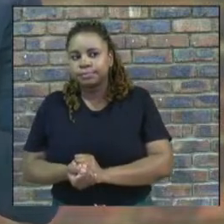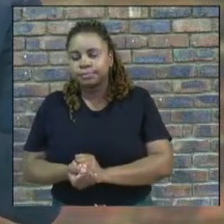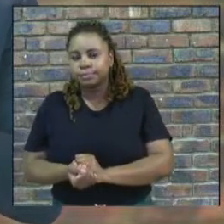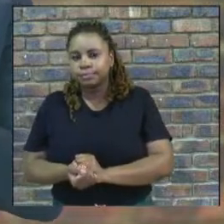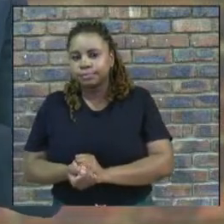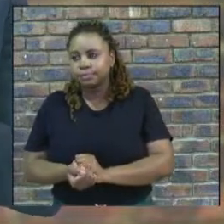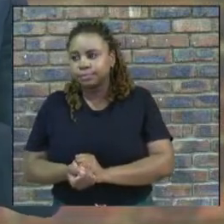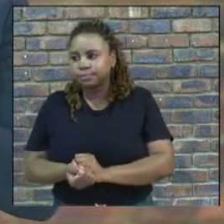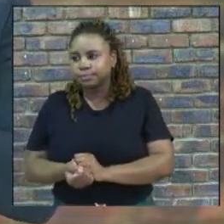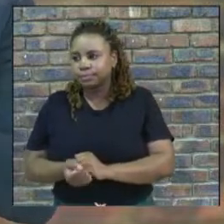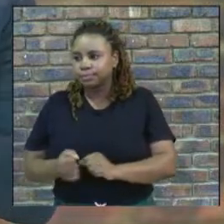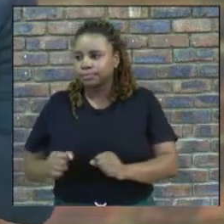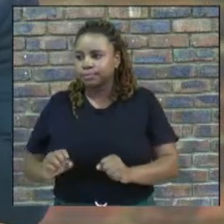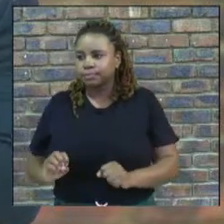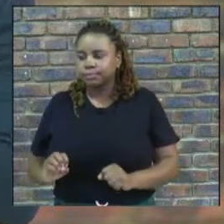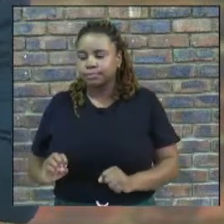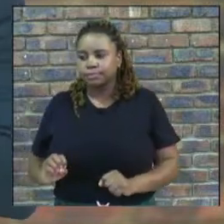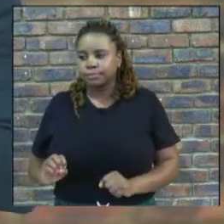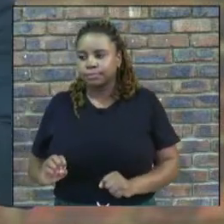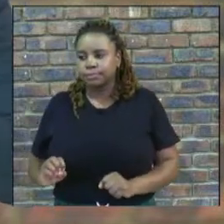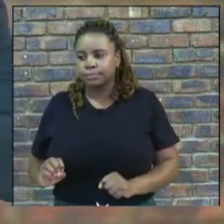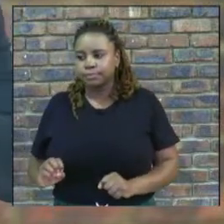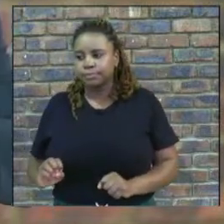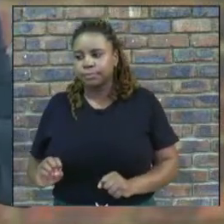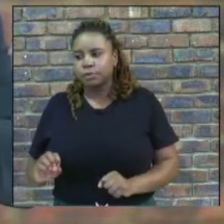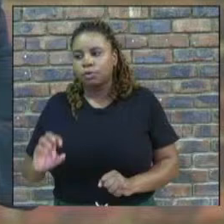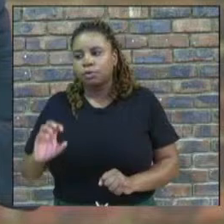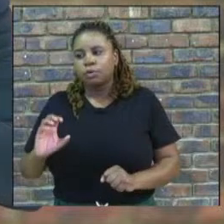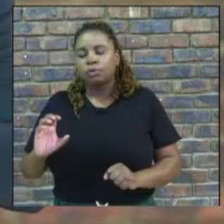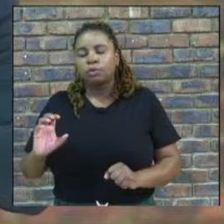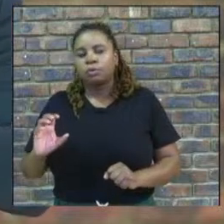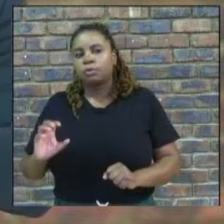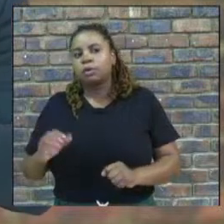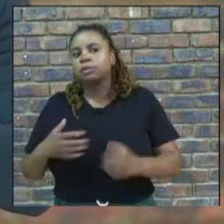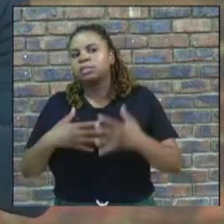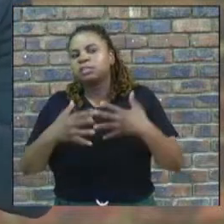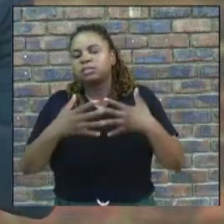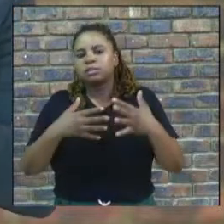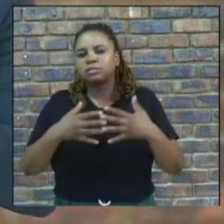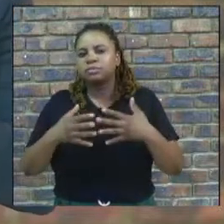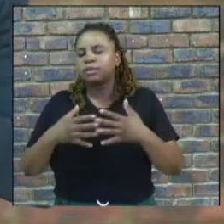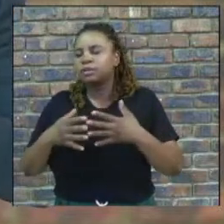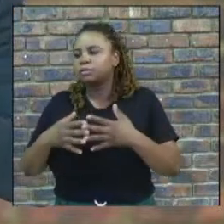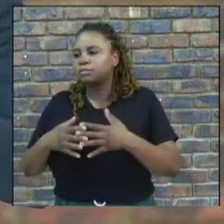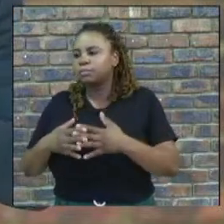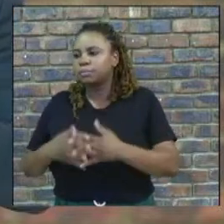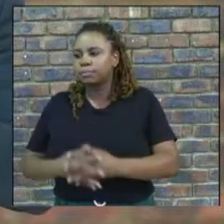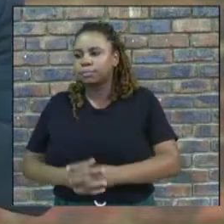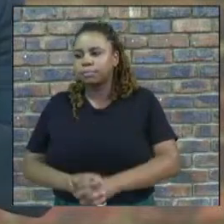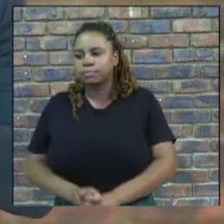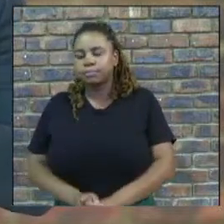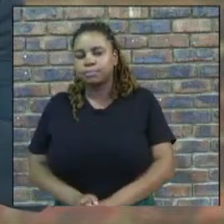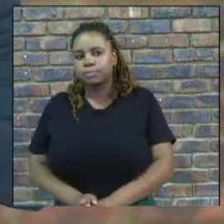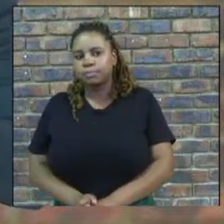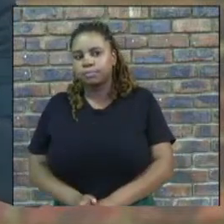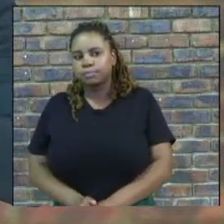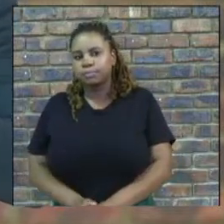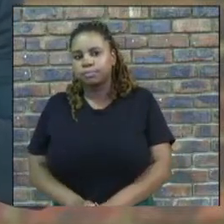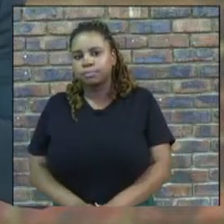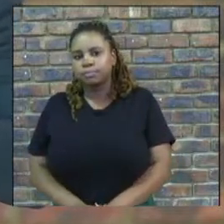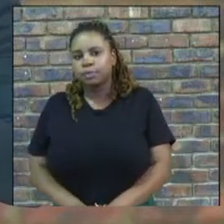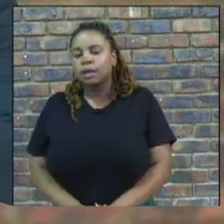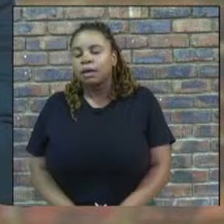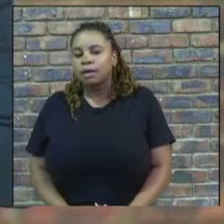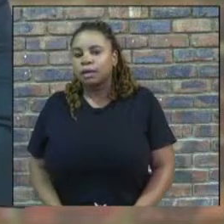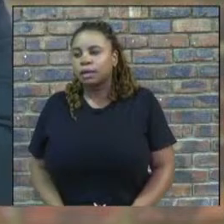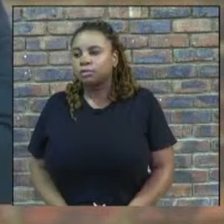or oil or king or king. I mean, go to Dubai, one morning, go Dubai, they discovered urban oil,